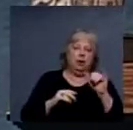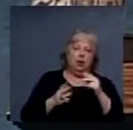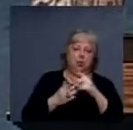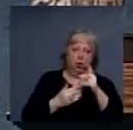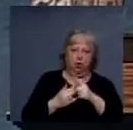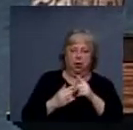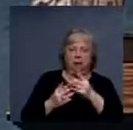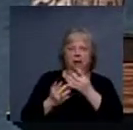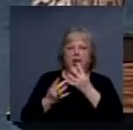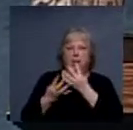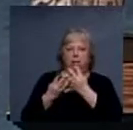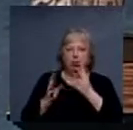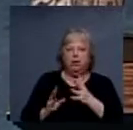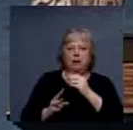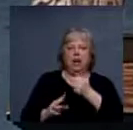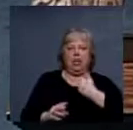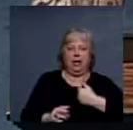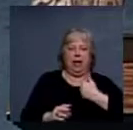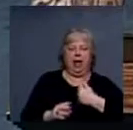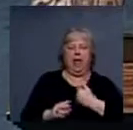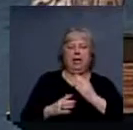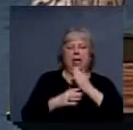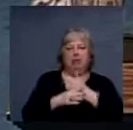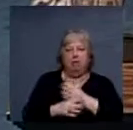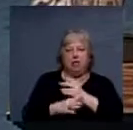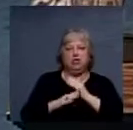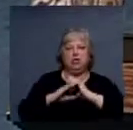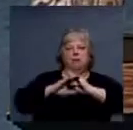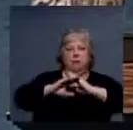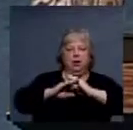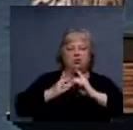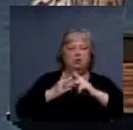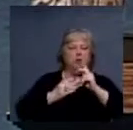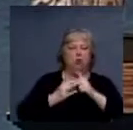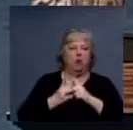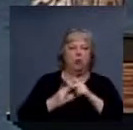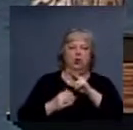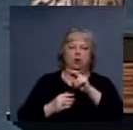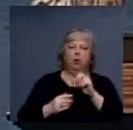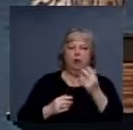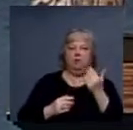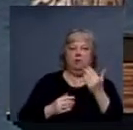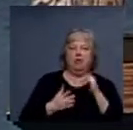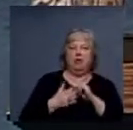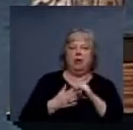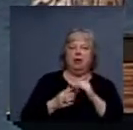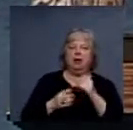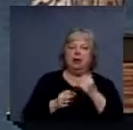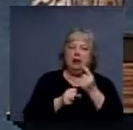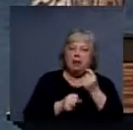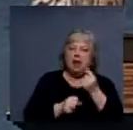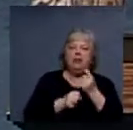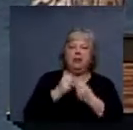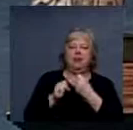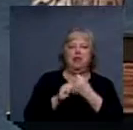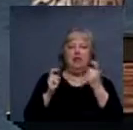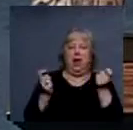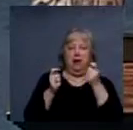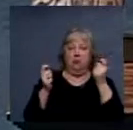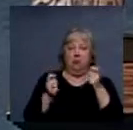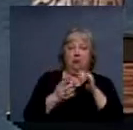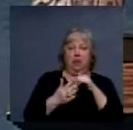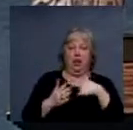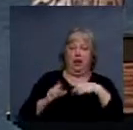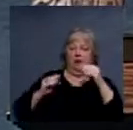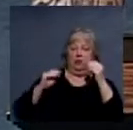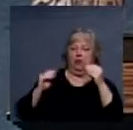and community gang intervention and prevention program. 2015 is an annual 11th year anniversary where I have taught